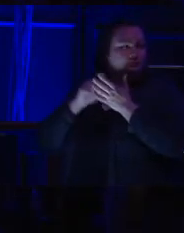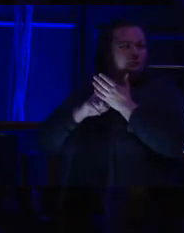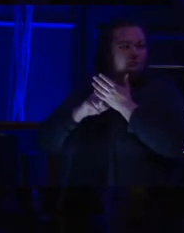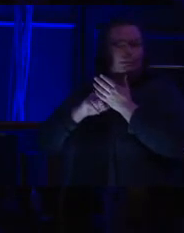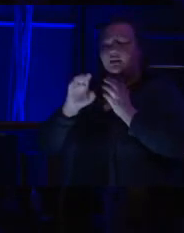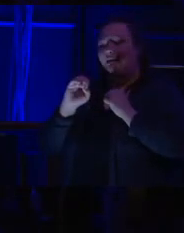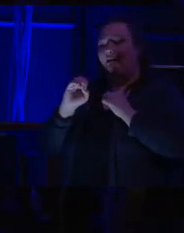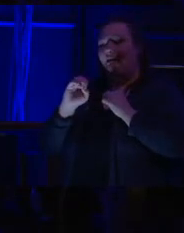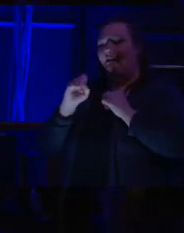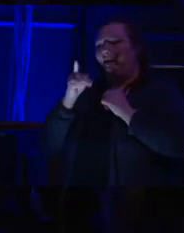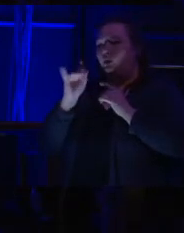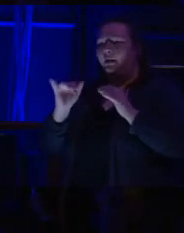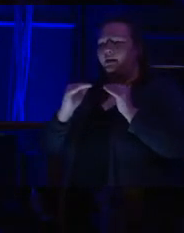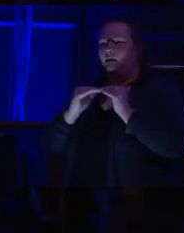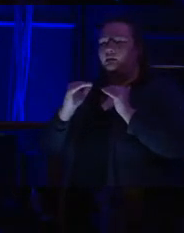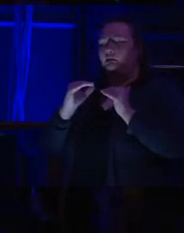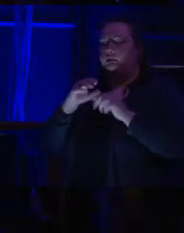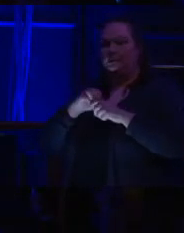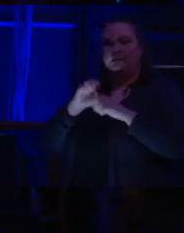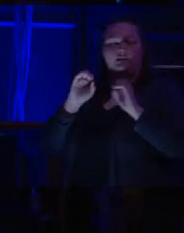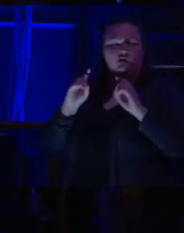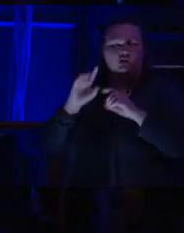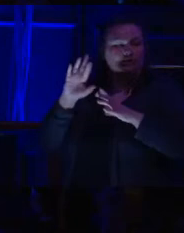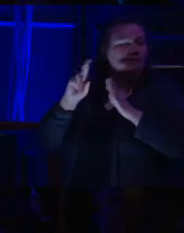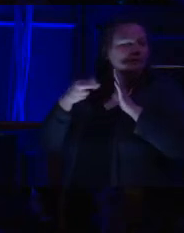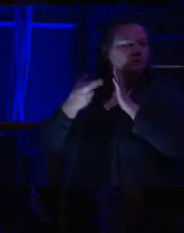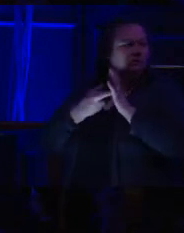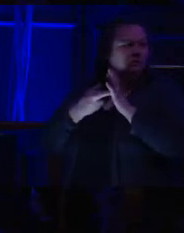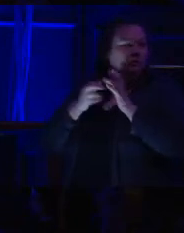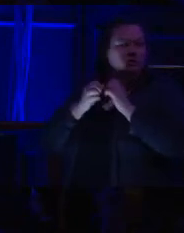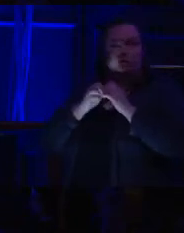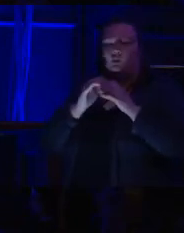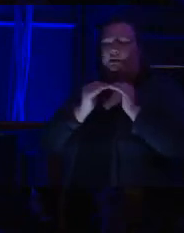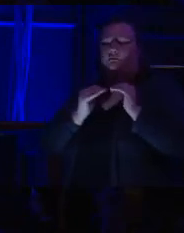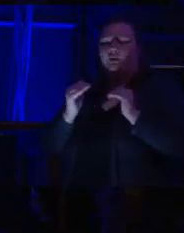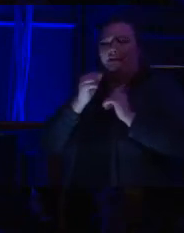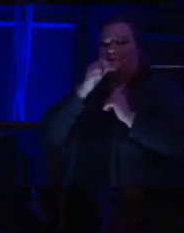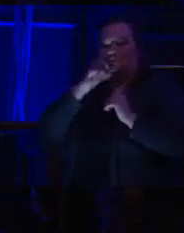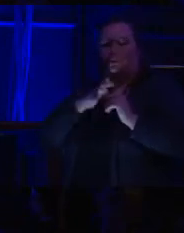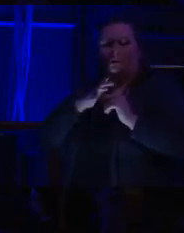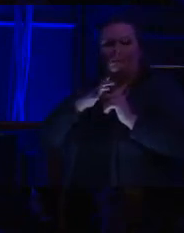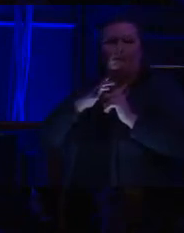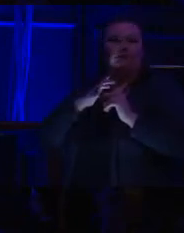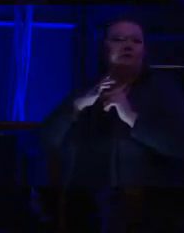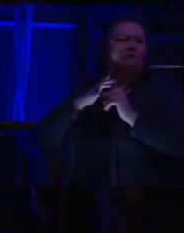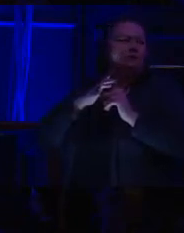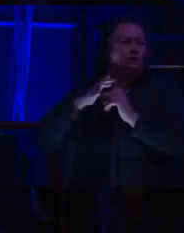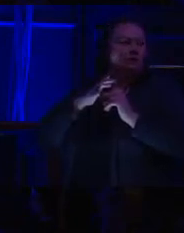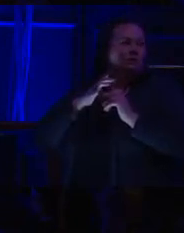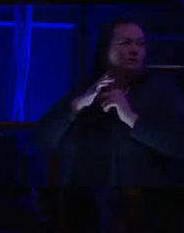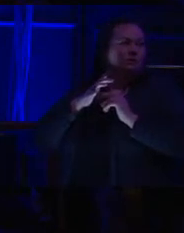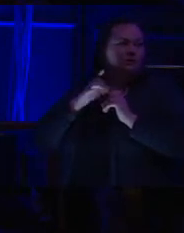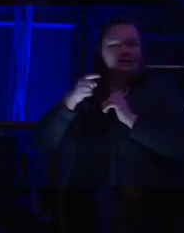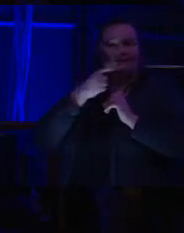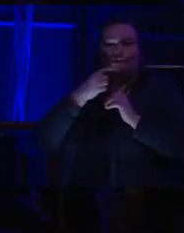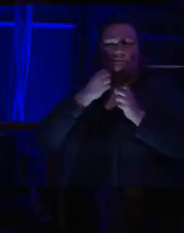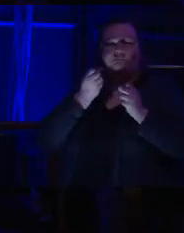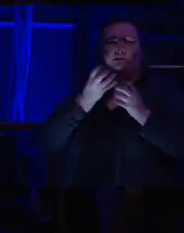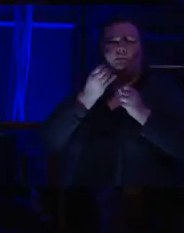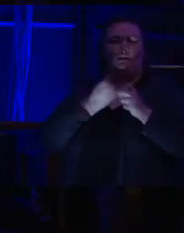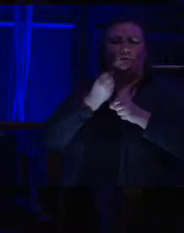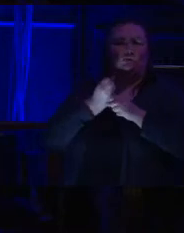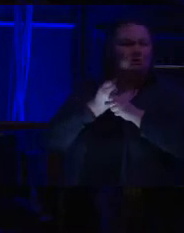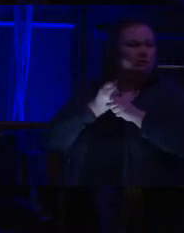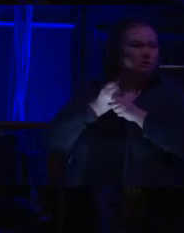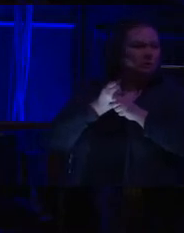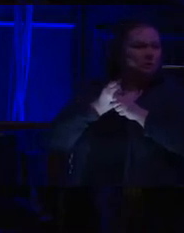equity in education. His work to advance women's participation in STEM education dates back many, many years,